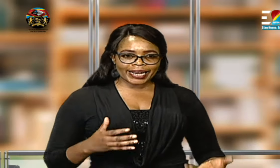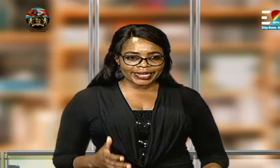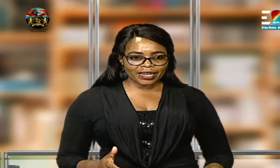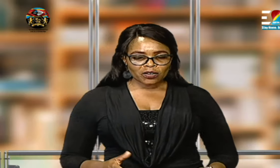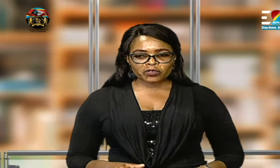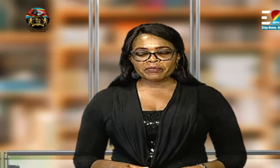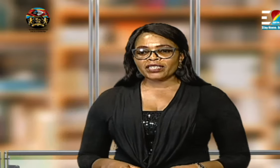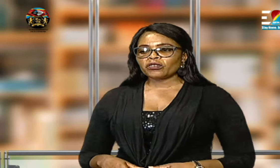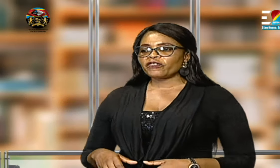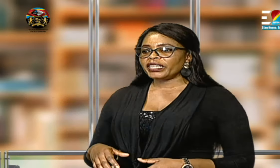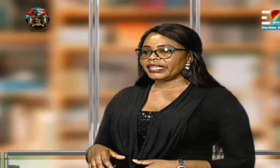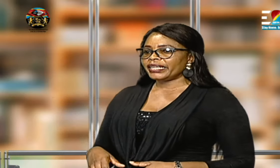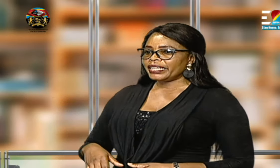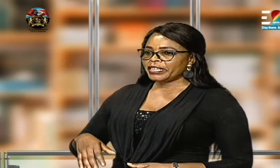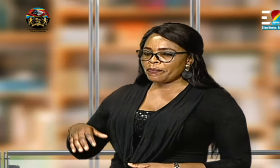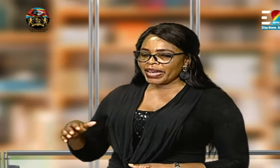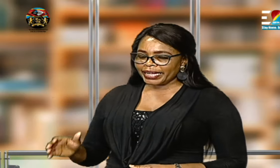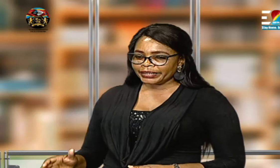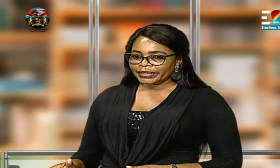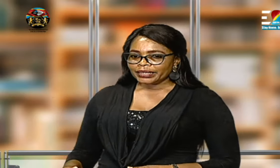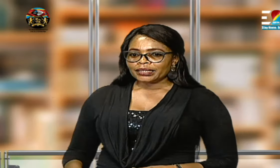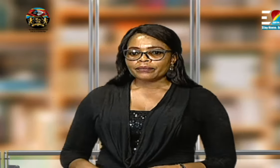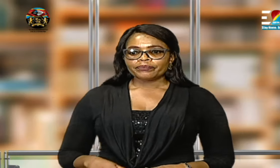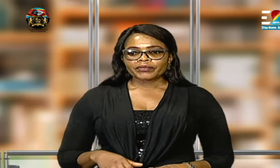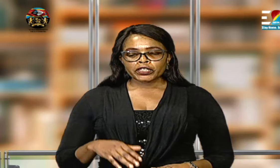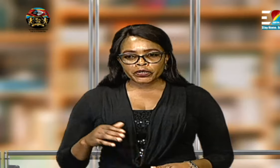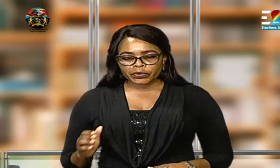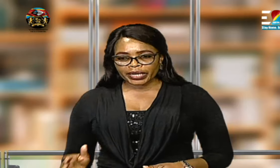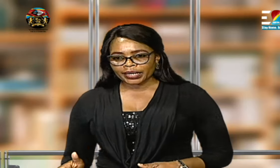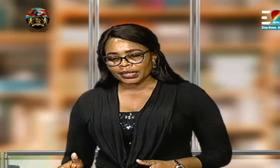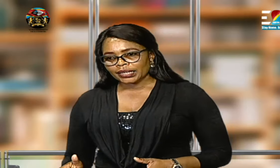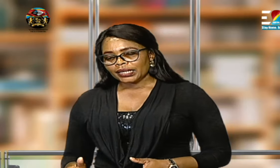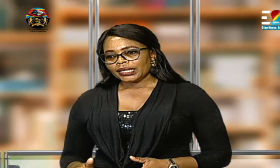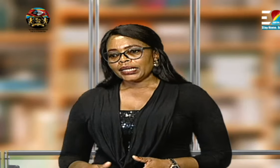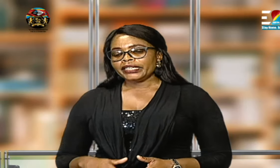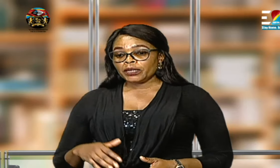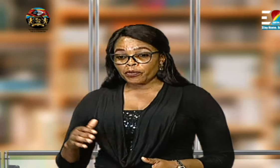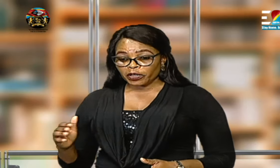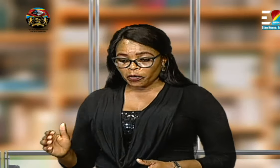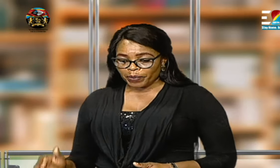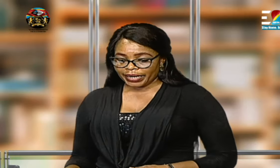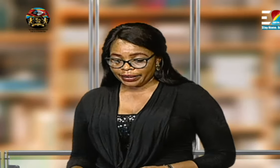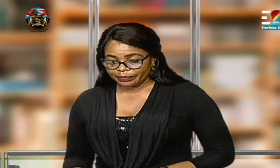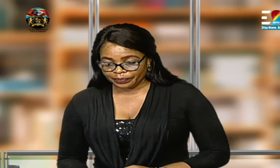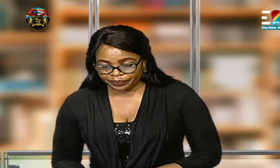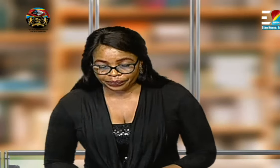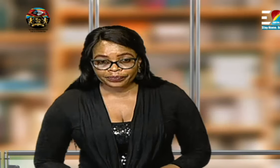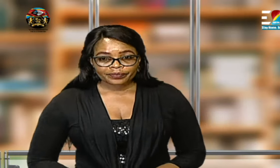Bengidawucela ekhaya ukuthi manje ungitfolele ipen, iruler nelibhuku